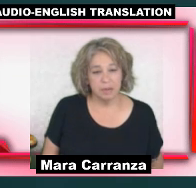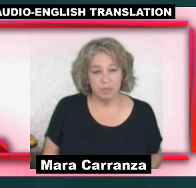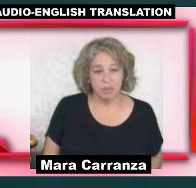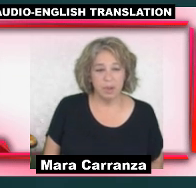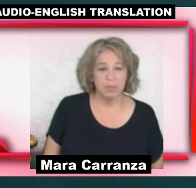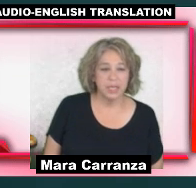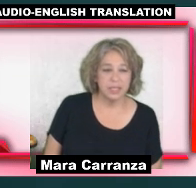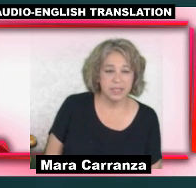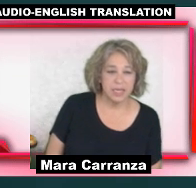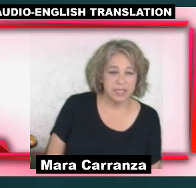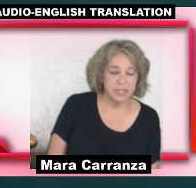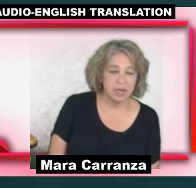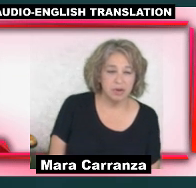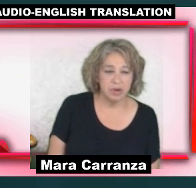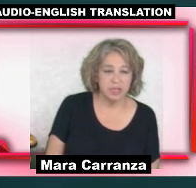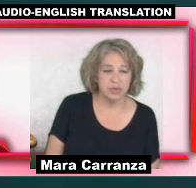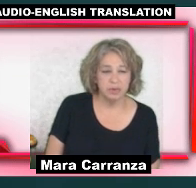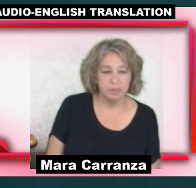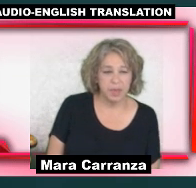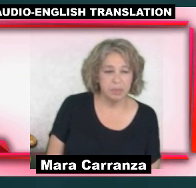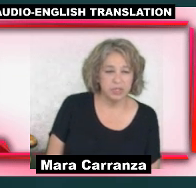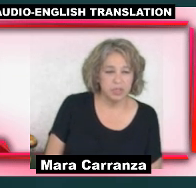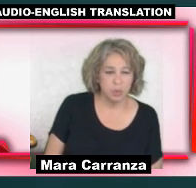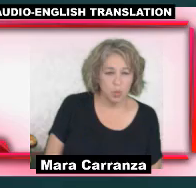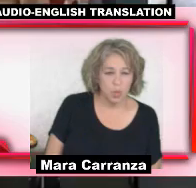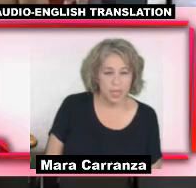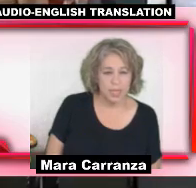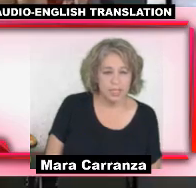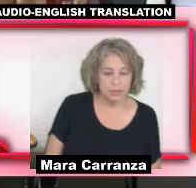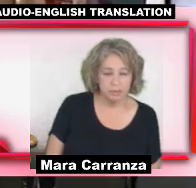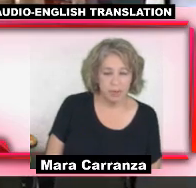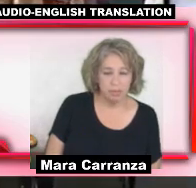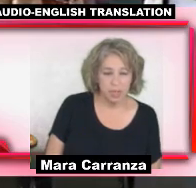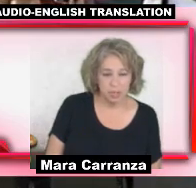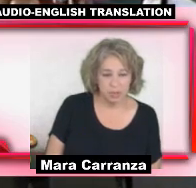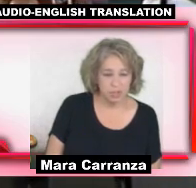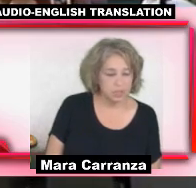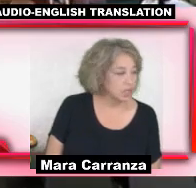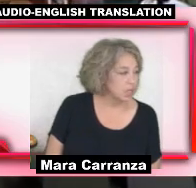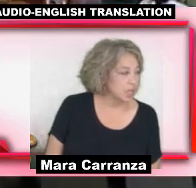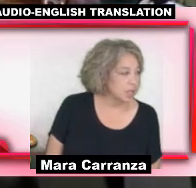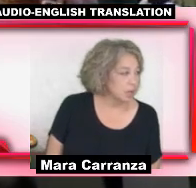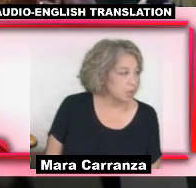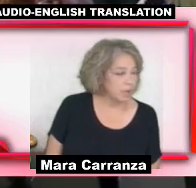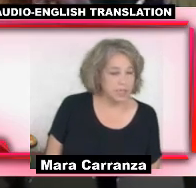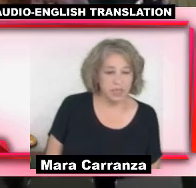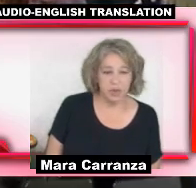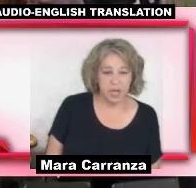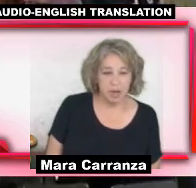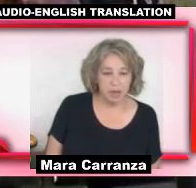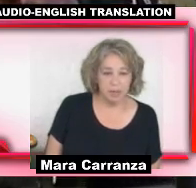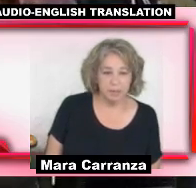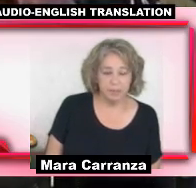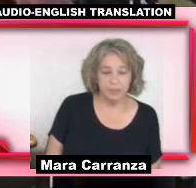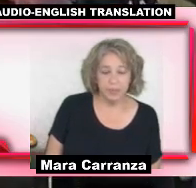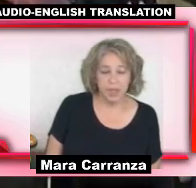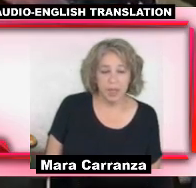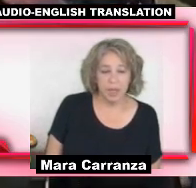in the Republican states in order to be able to witness up close what is going